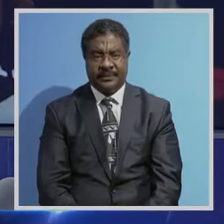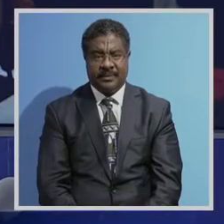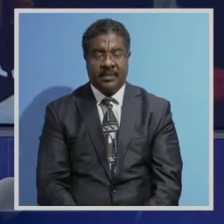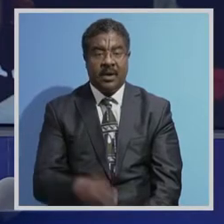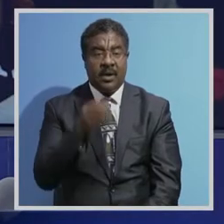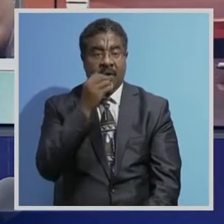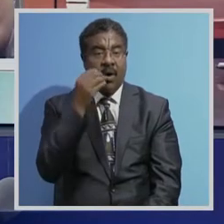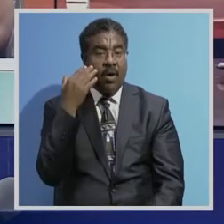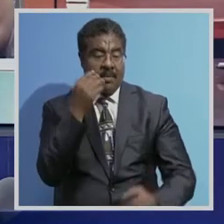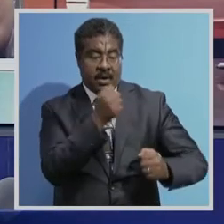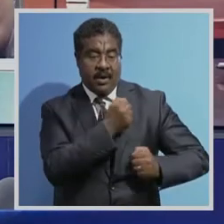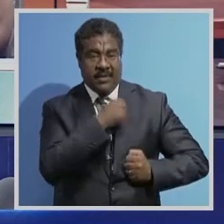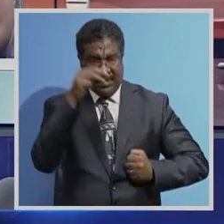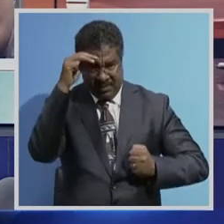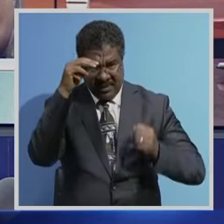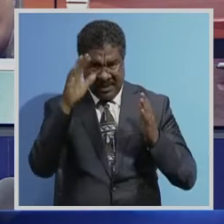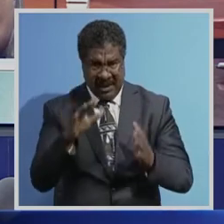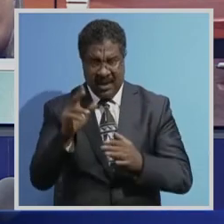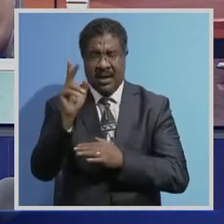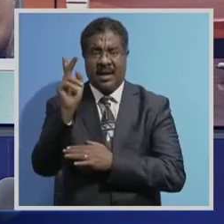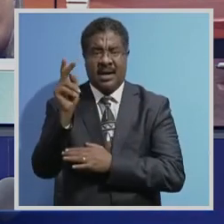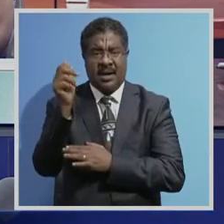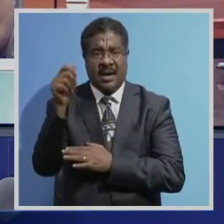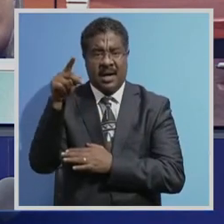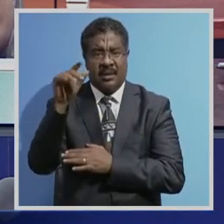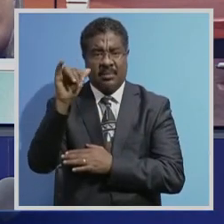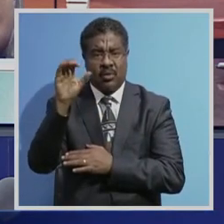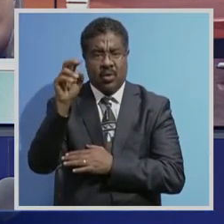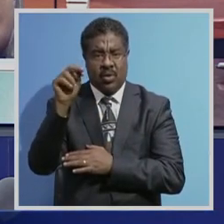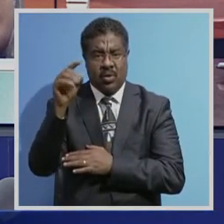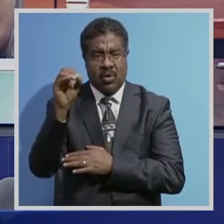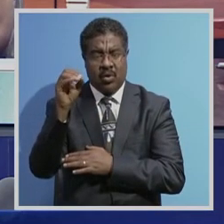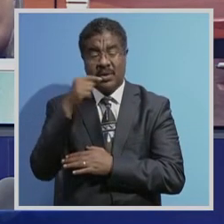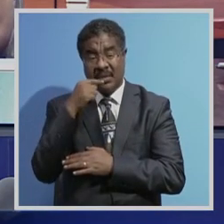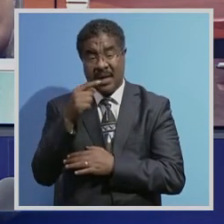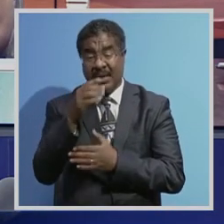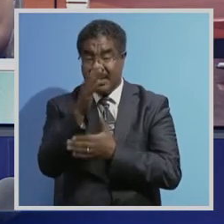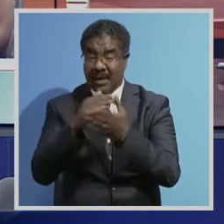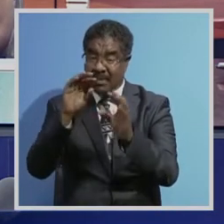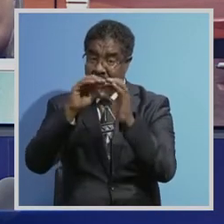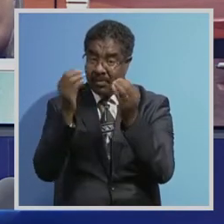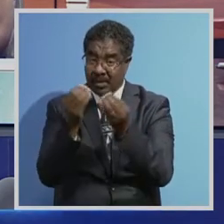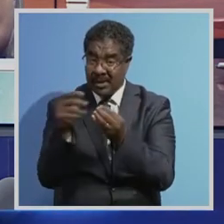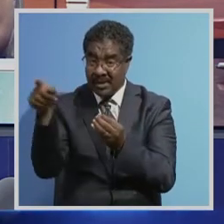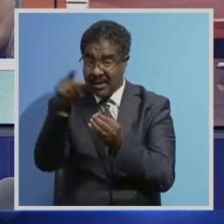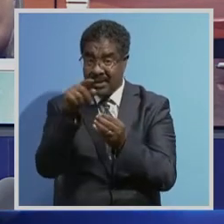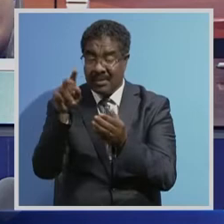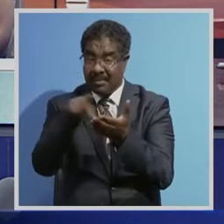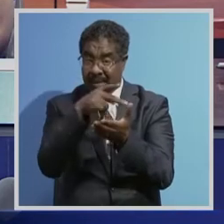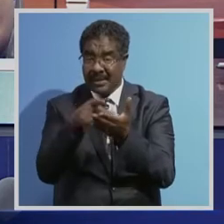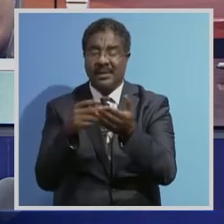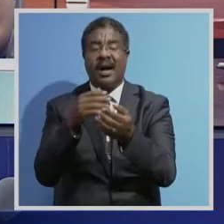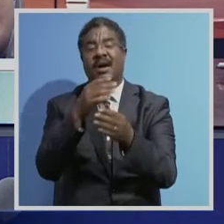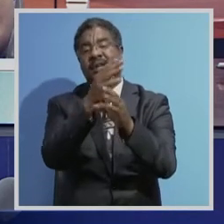Home Affairs Minister Stephen Kampyongo says government is aware that some opposition leaders are being funded by some foreign elements to cause instability in the